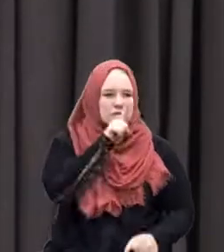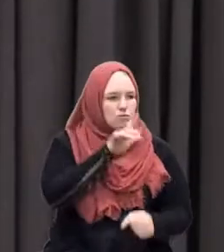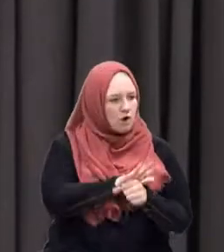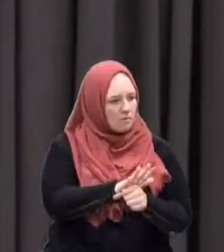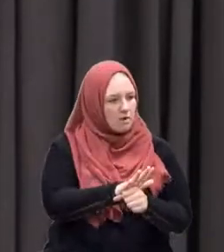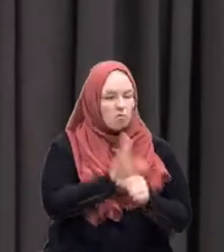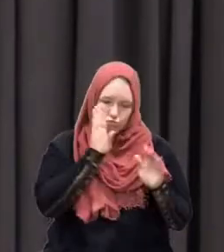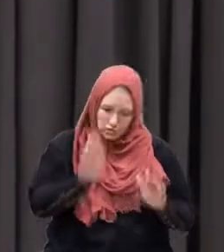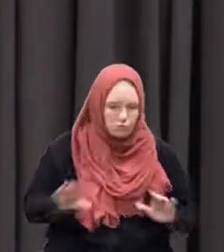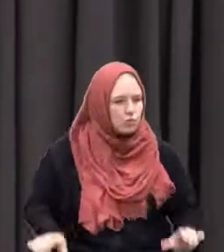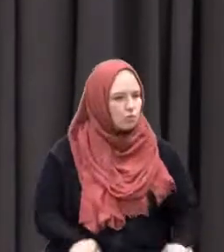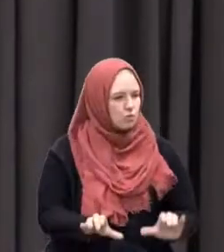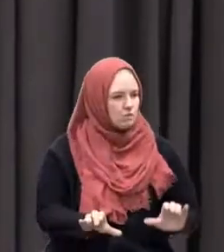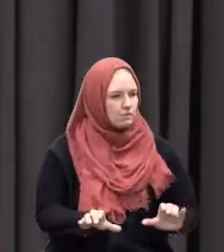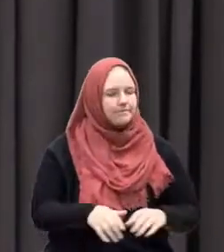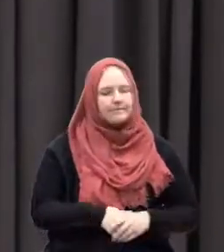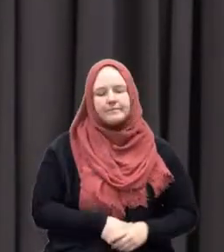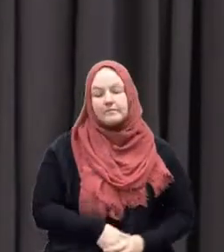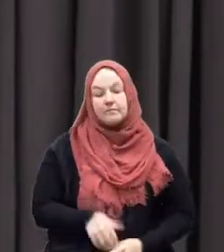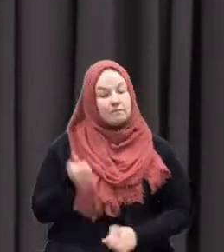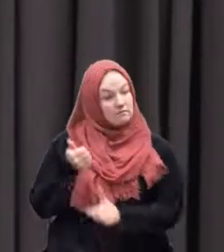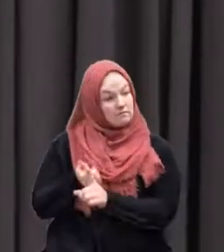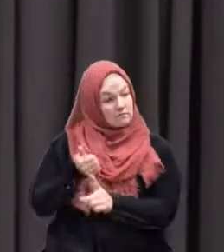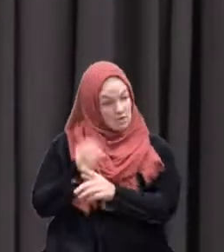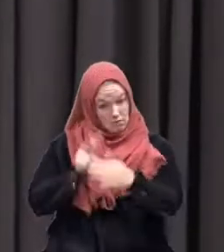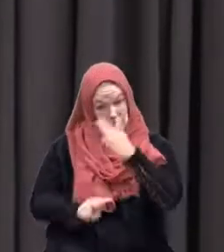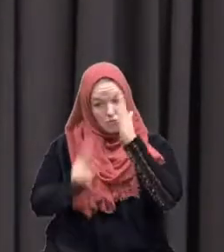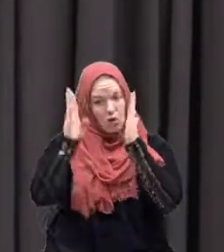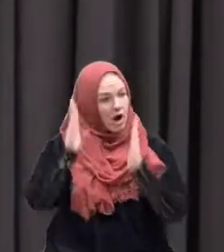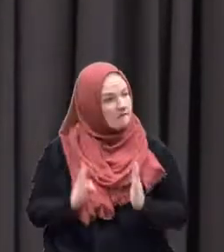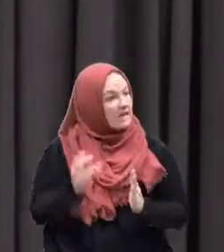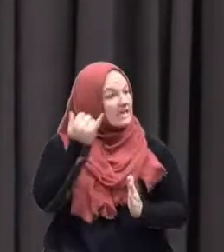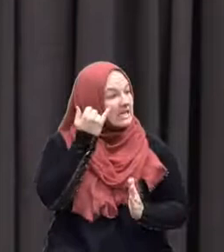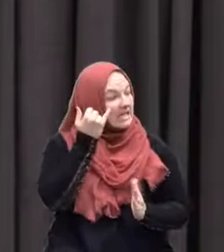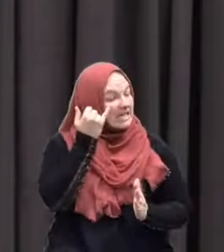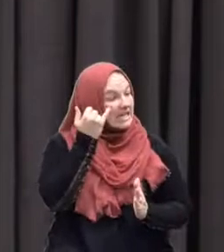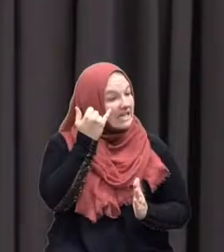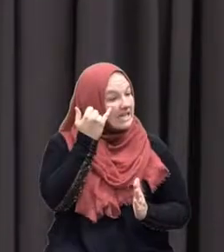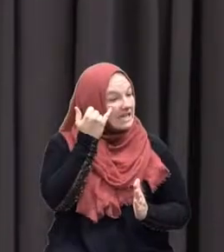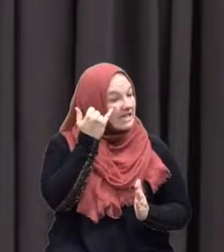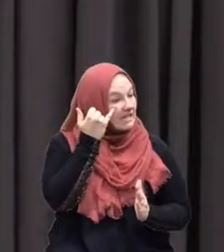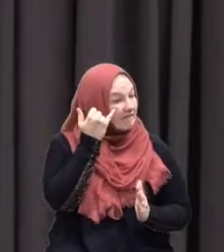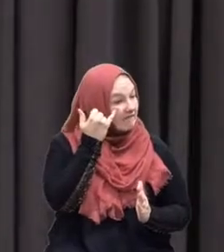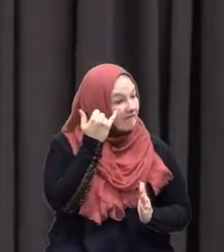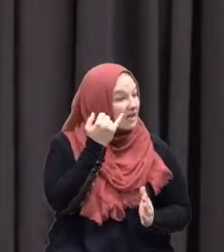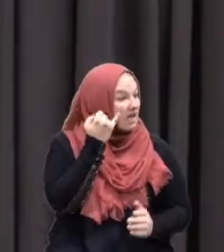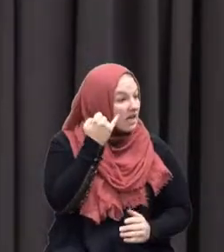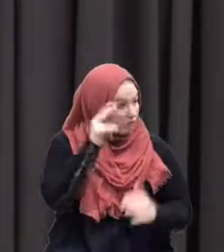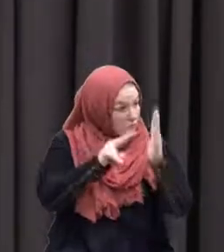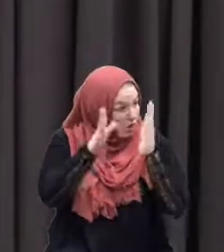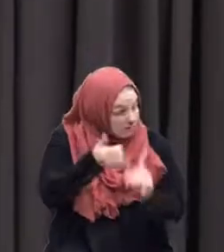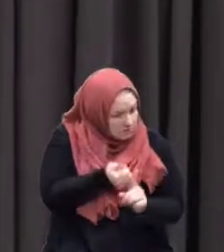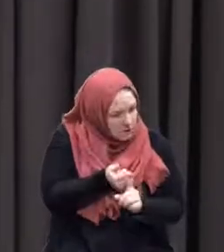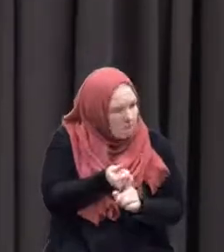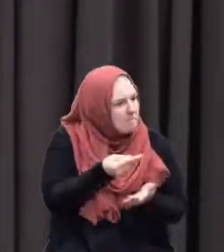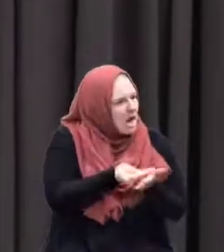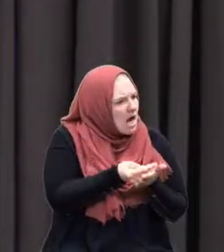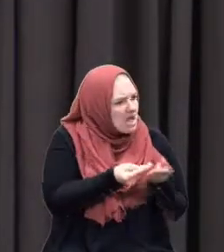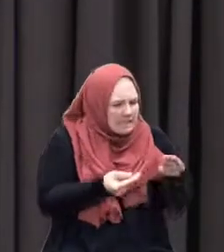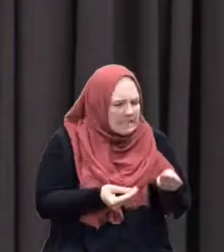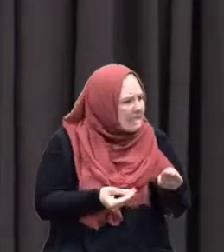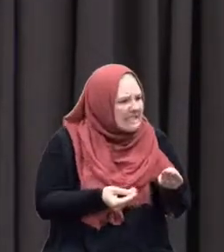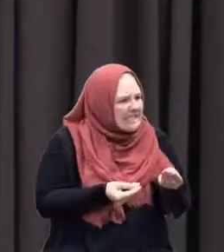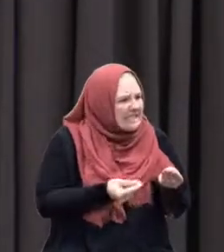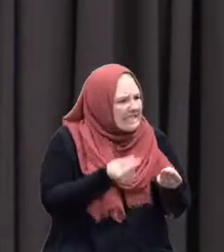of magnanimity and generosity and giving, even when he didn't have what to give.